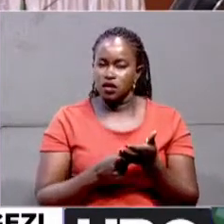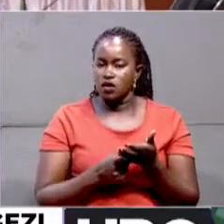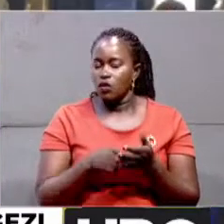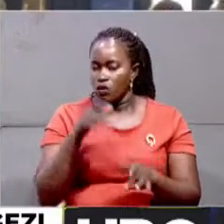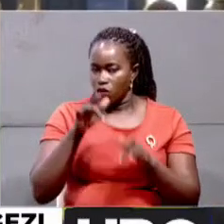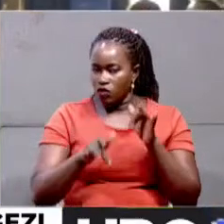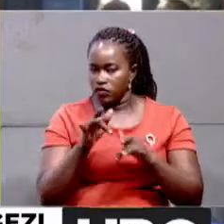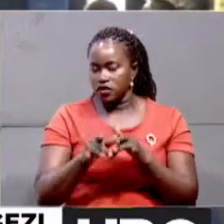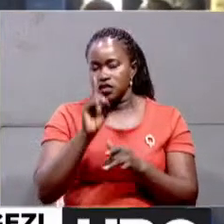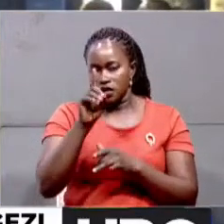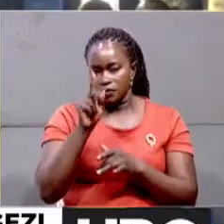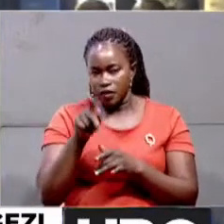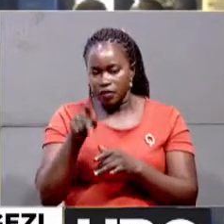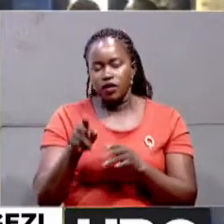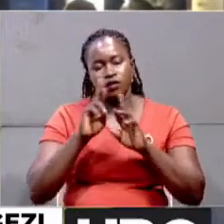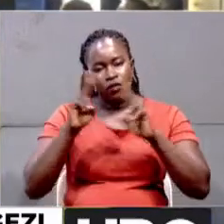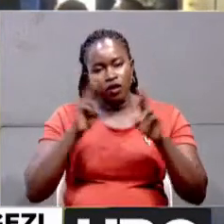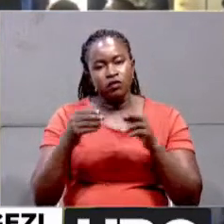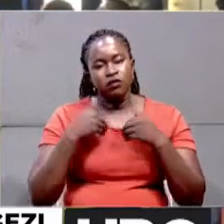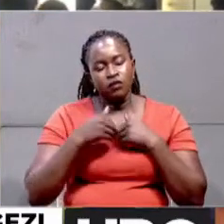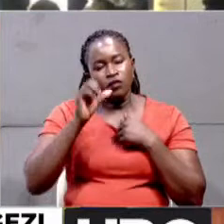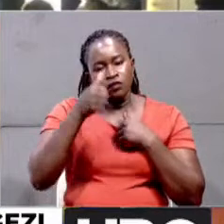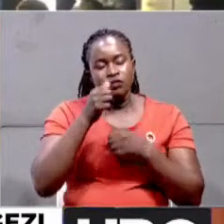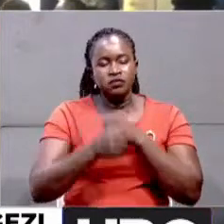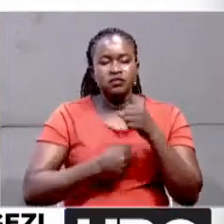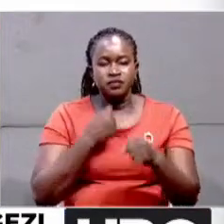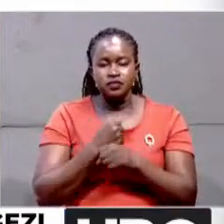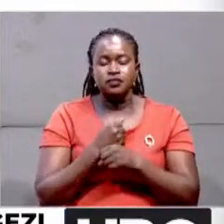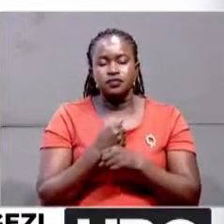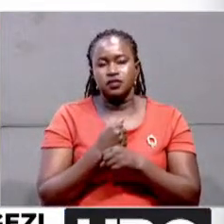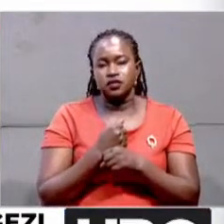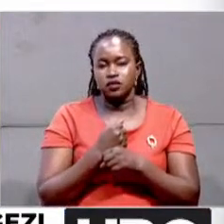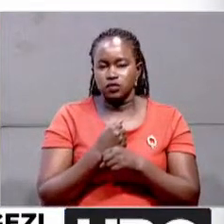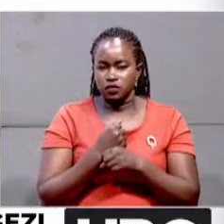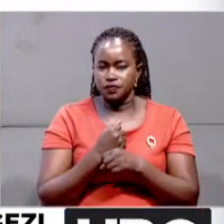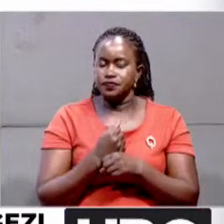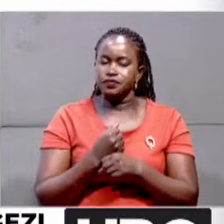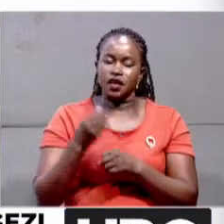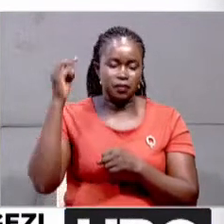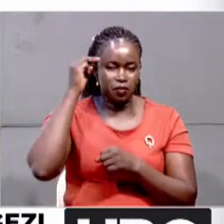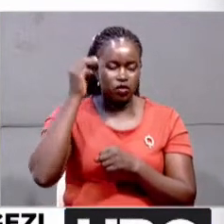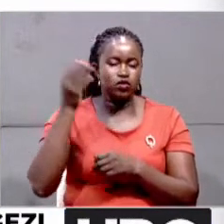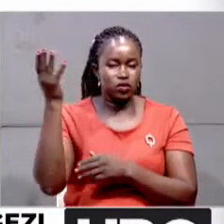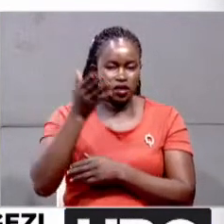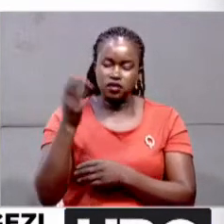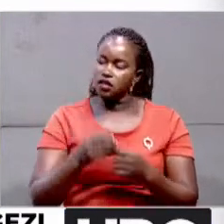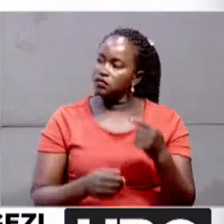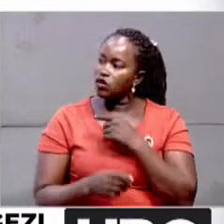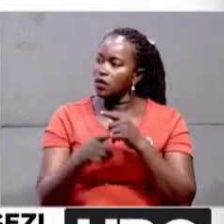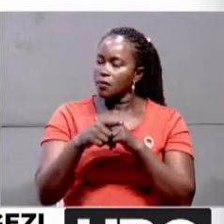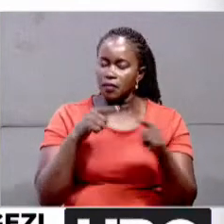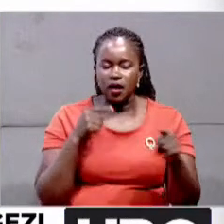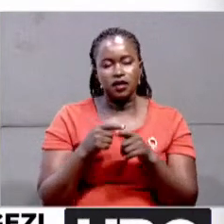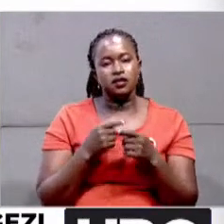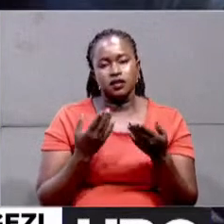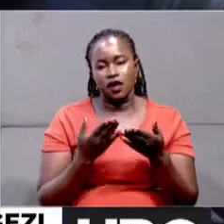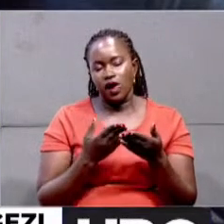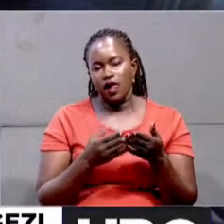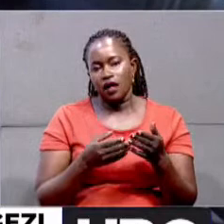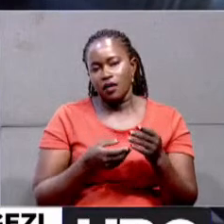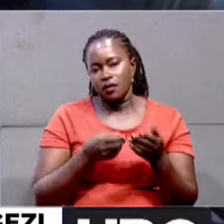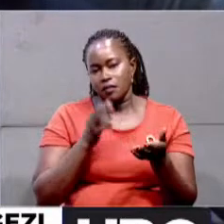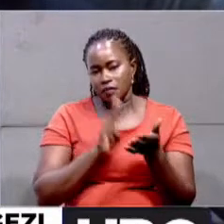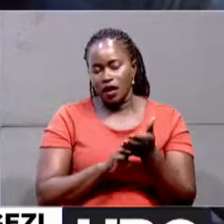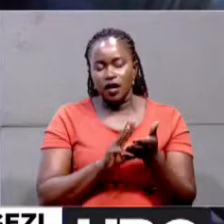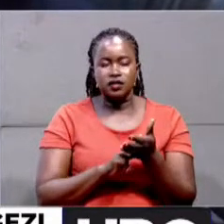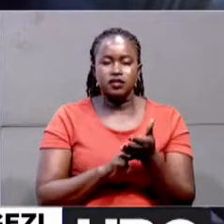Public Prosecutions is set to hold the 6th annual Joan Kagezi Memorial Lecture, who was murdered in cold blood on March 30,